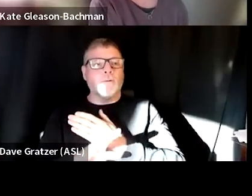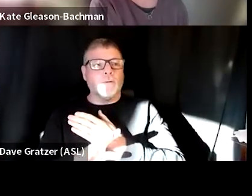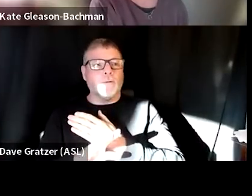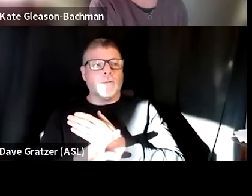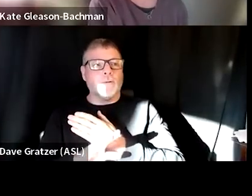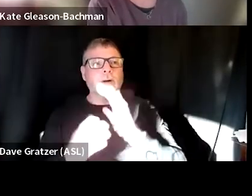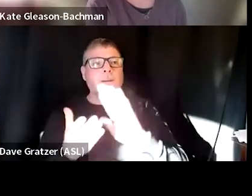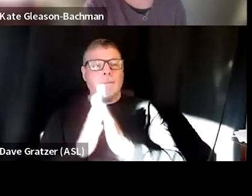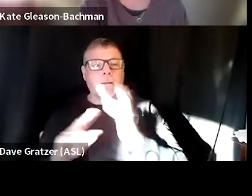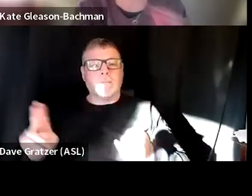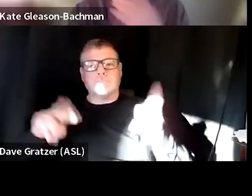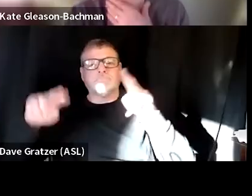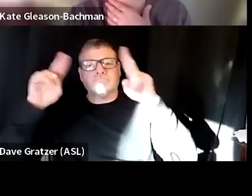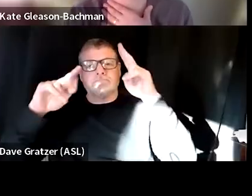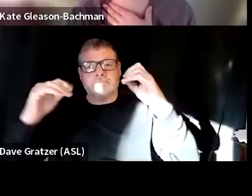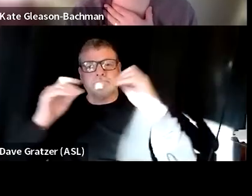escalated.